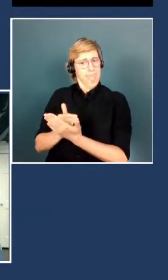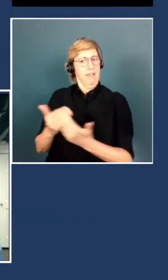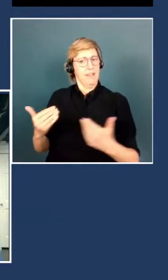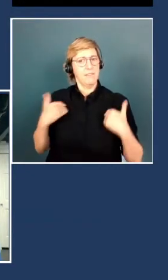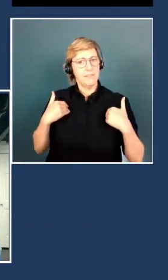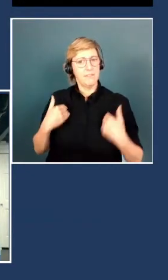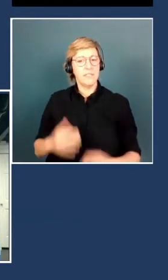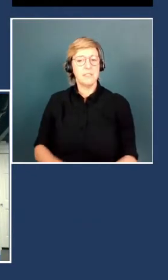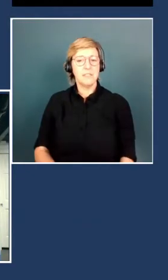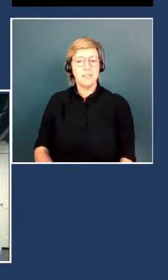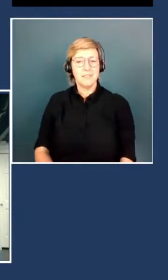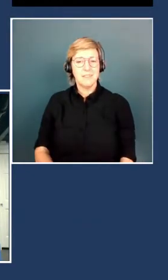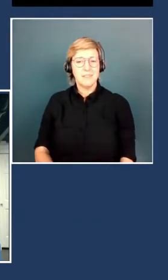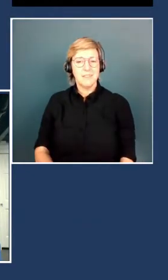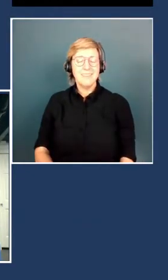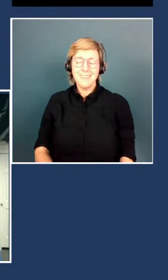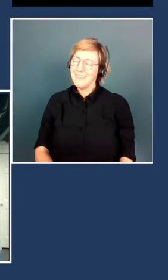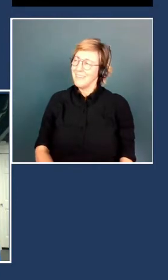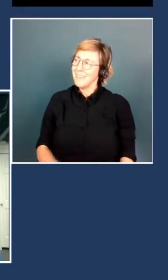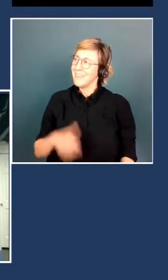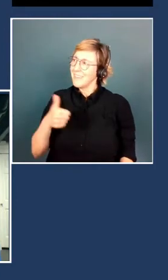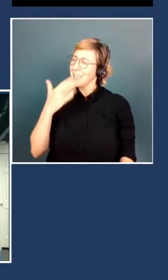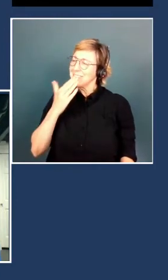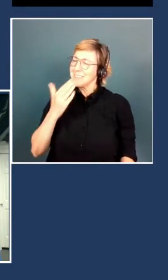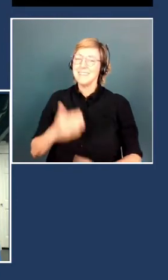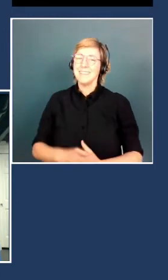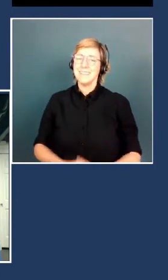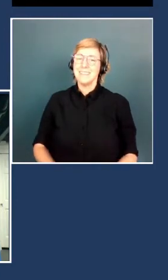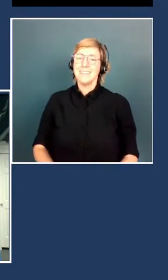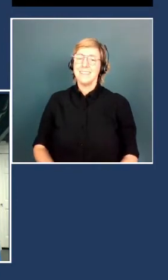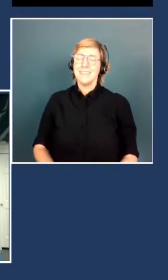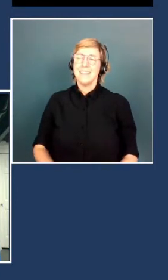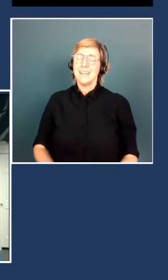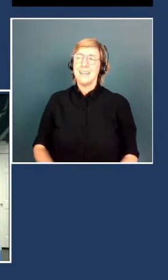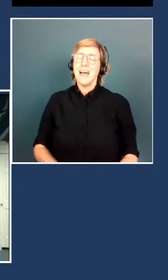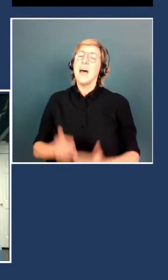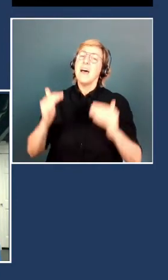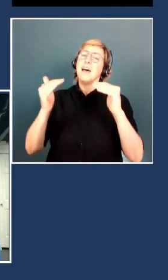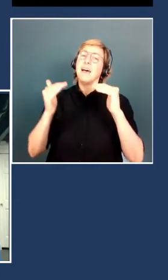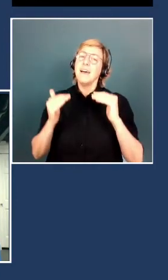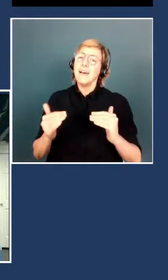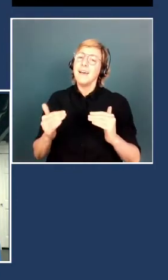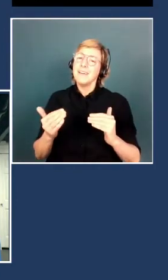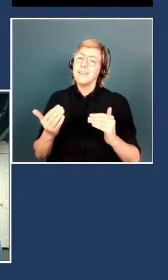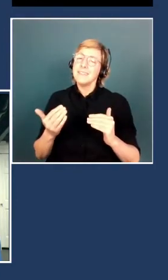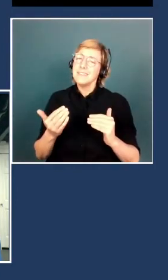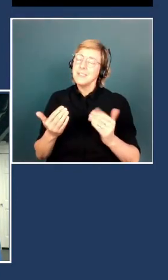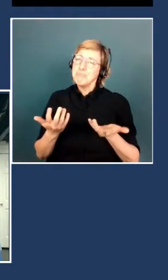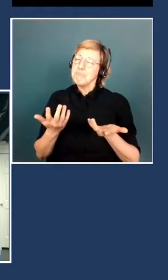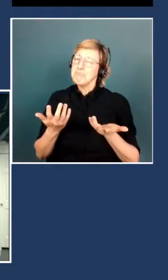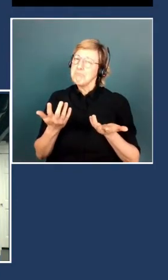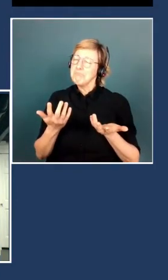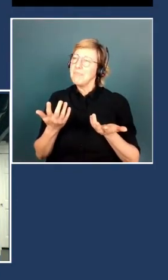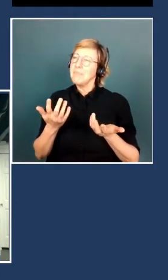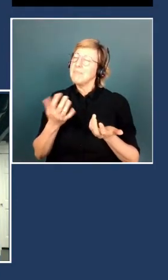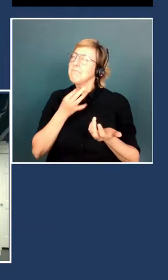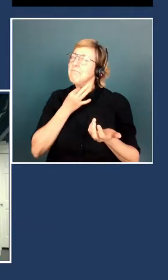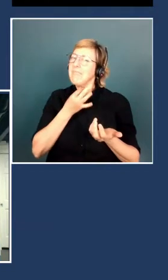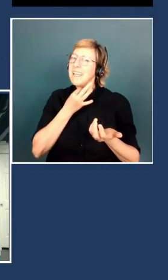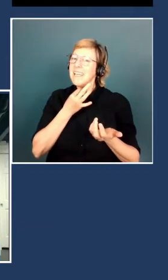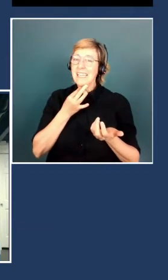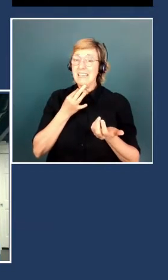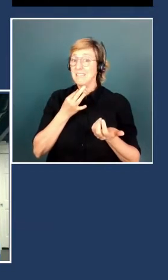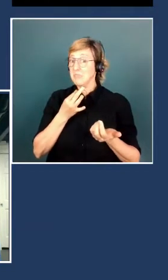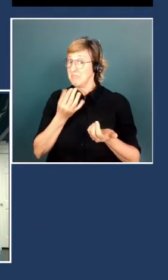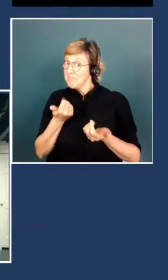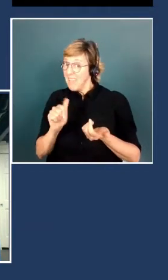Yeah, thanks, guys. So my next question actually is along those lines. What are some of the pitfalls or mistakes that